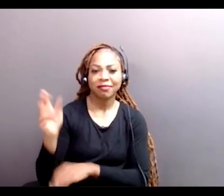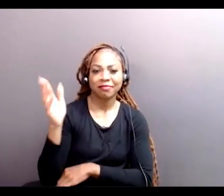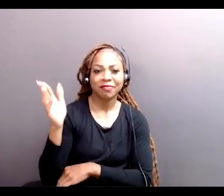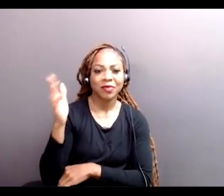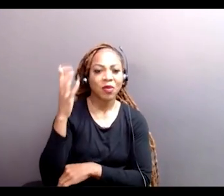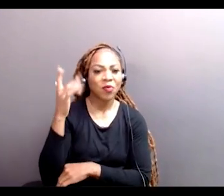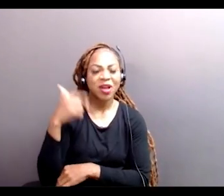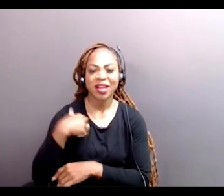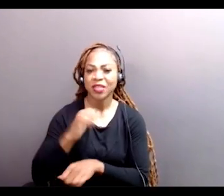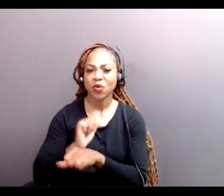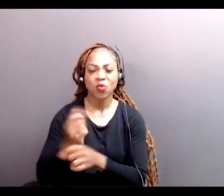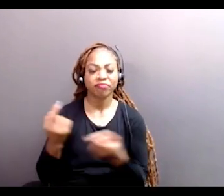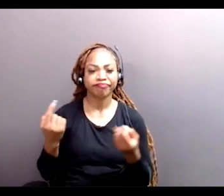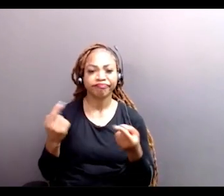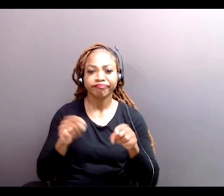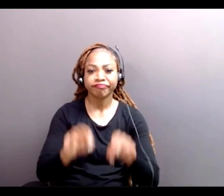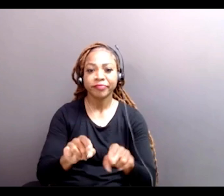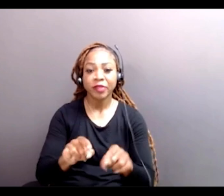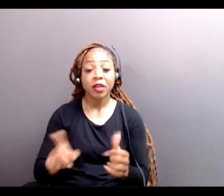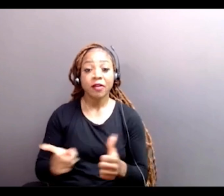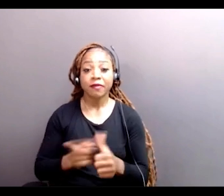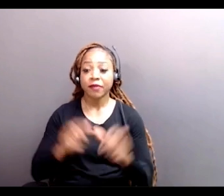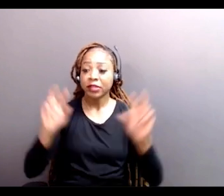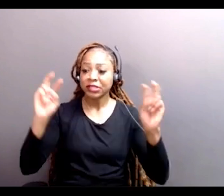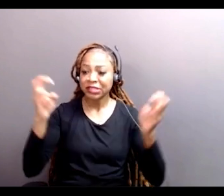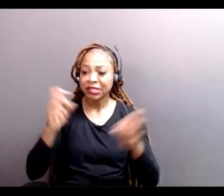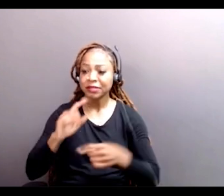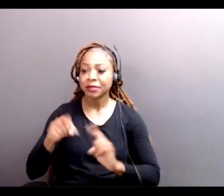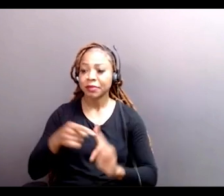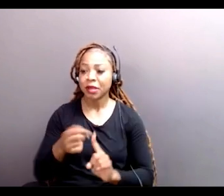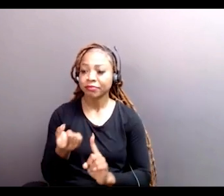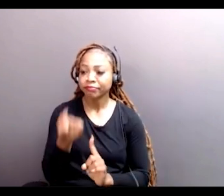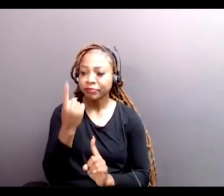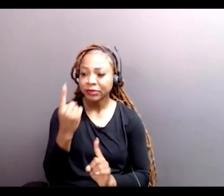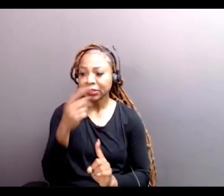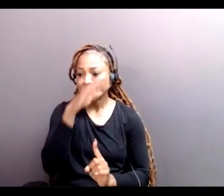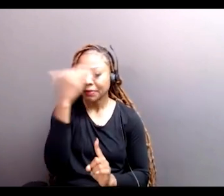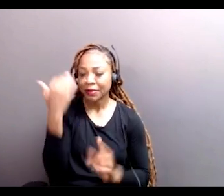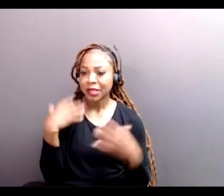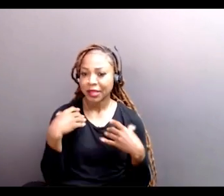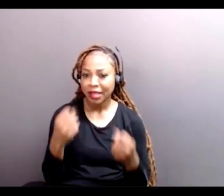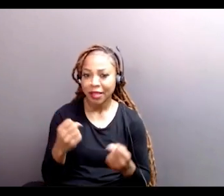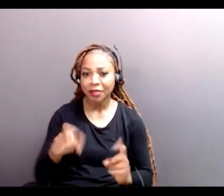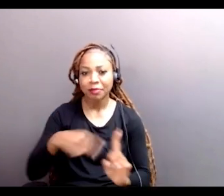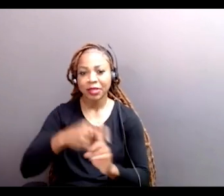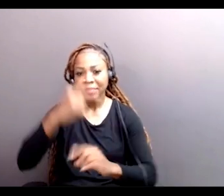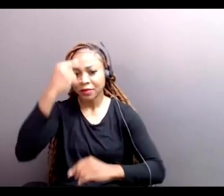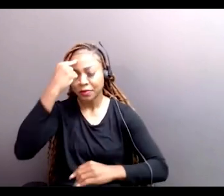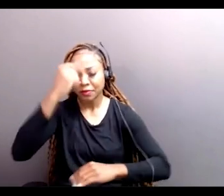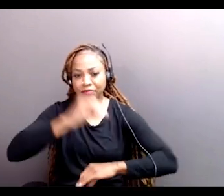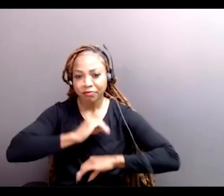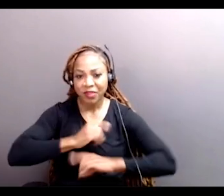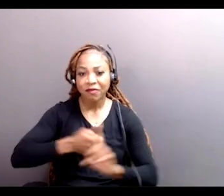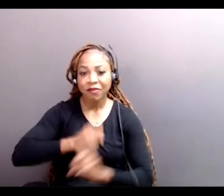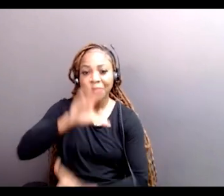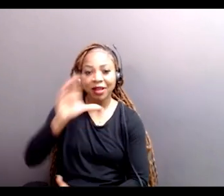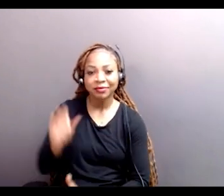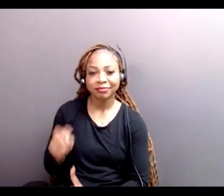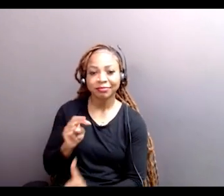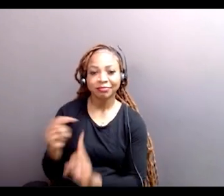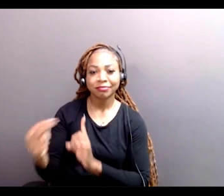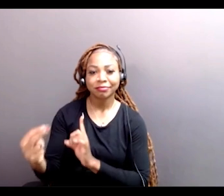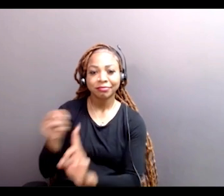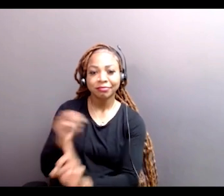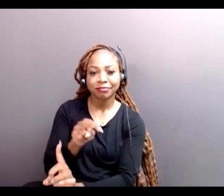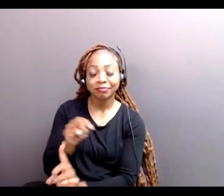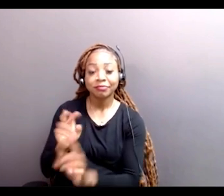really quite aligned. The first theme has to do with understanding Black health and well-being from Afrocentric